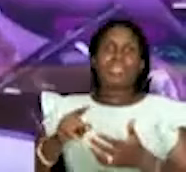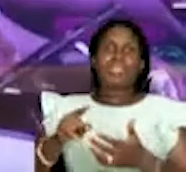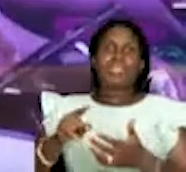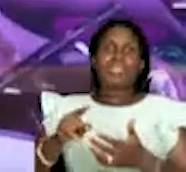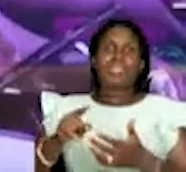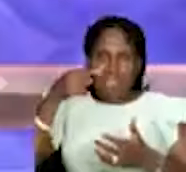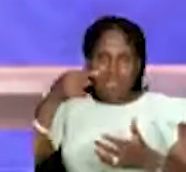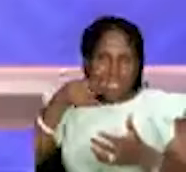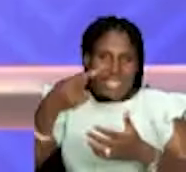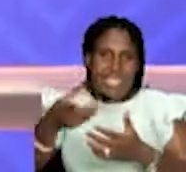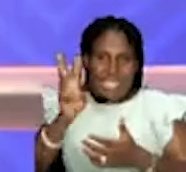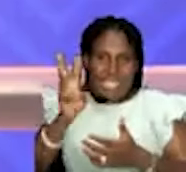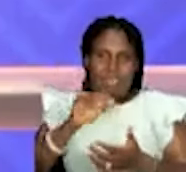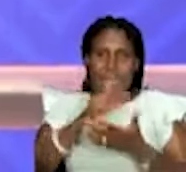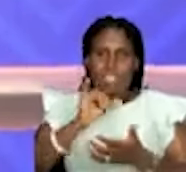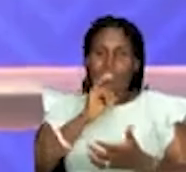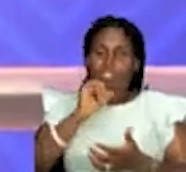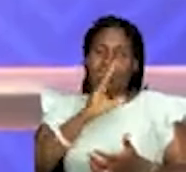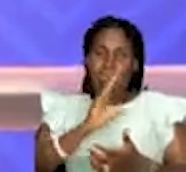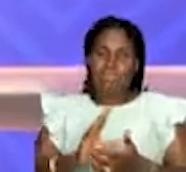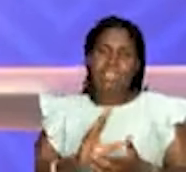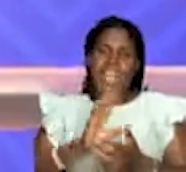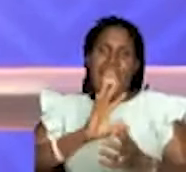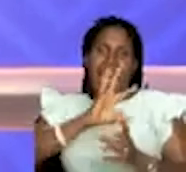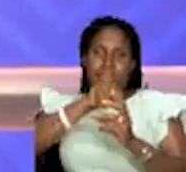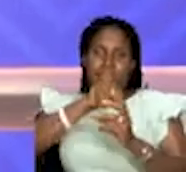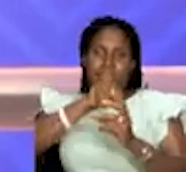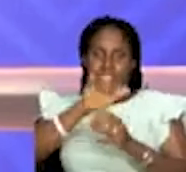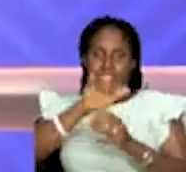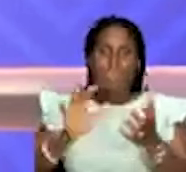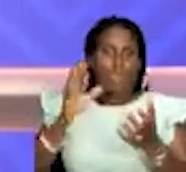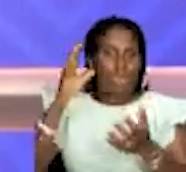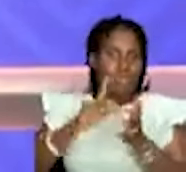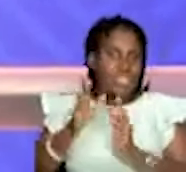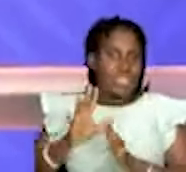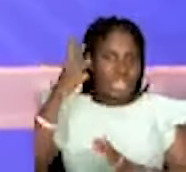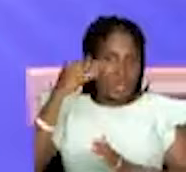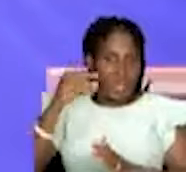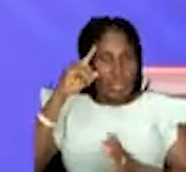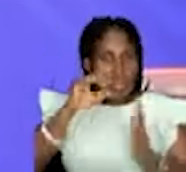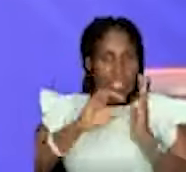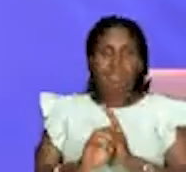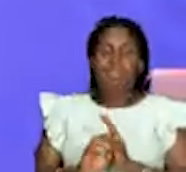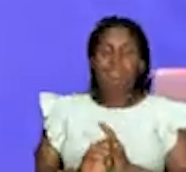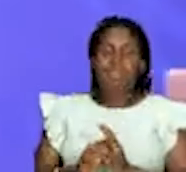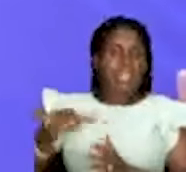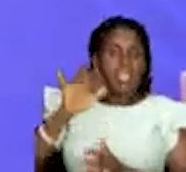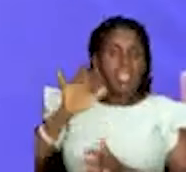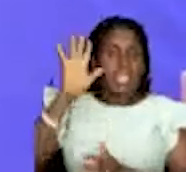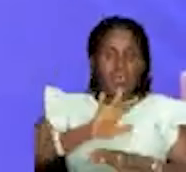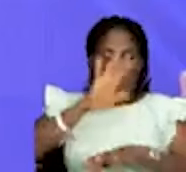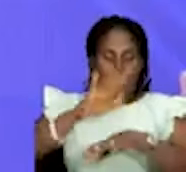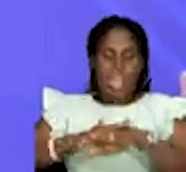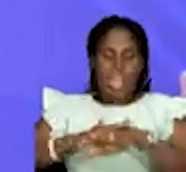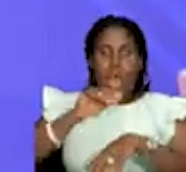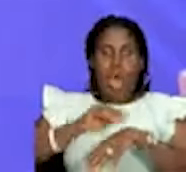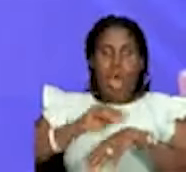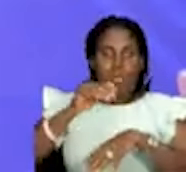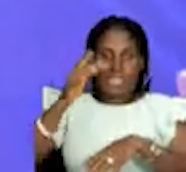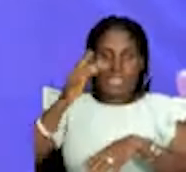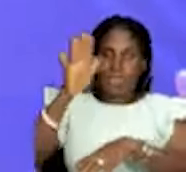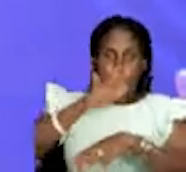captured in your Christian experience. For instance, they shall lay hands on the sick and they shall recover. That will remain